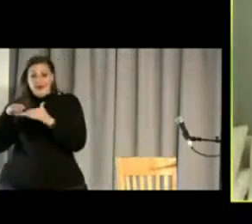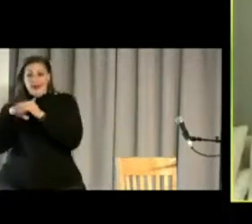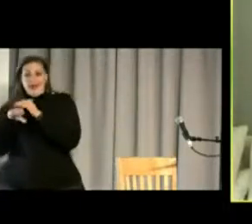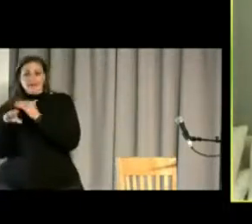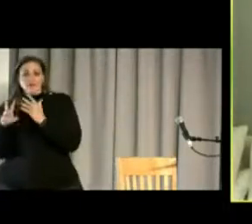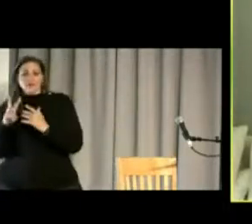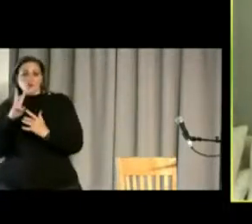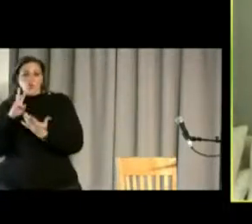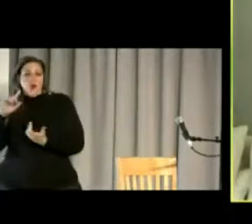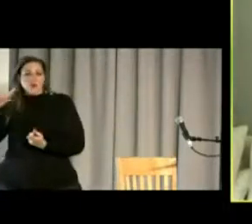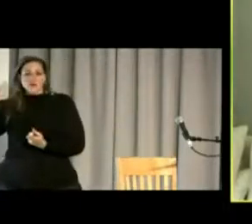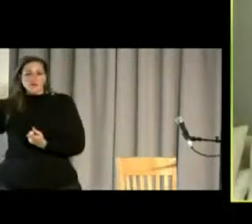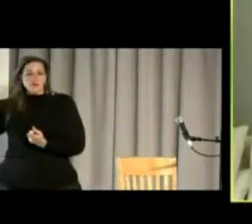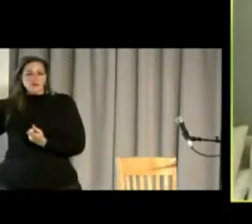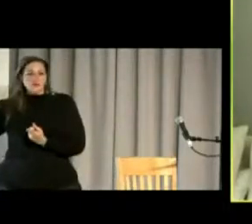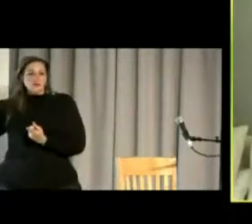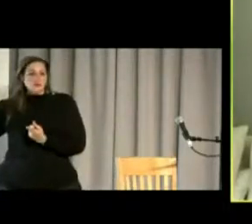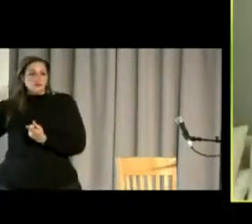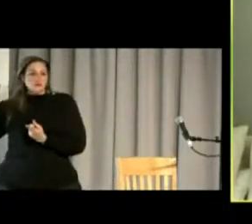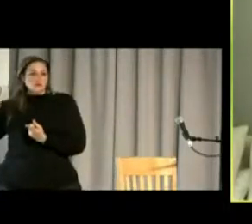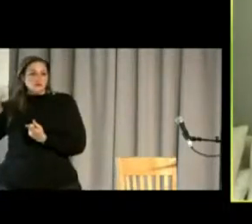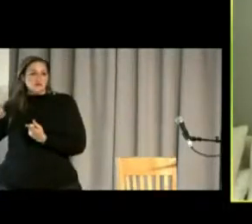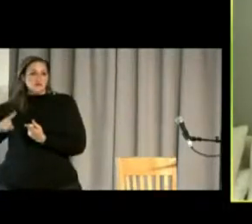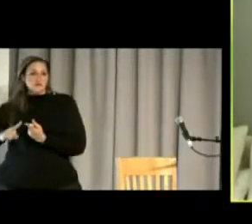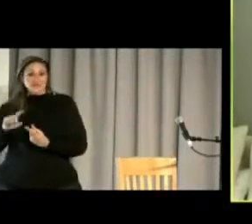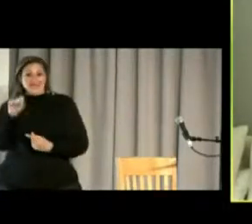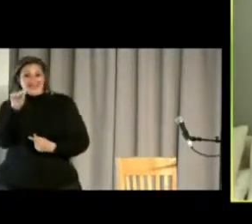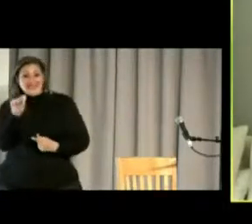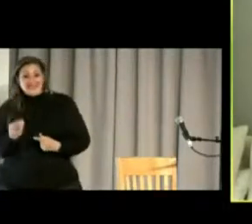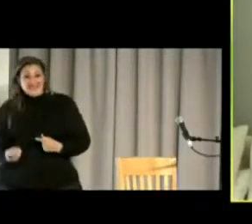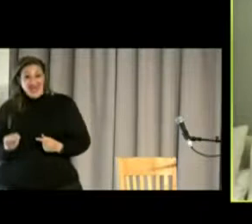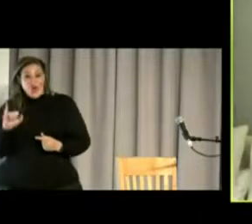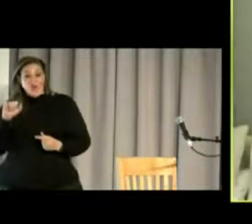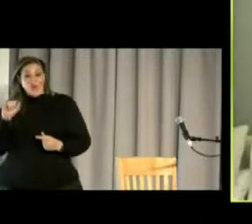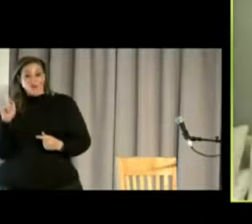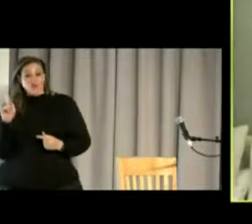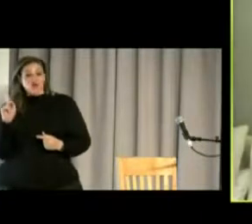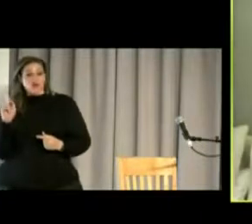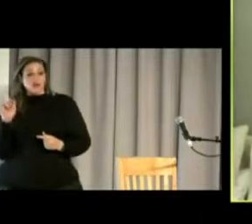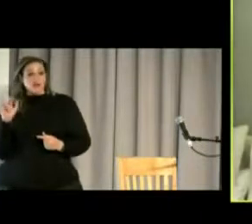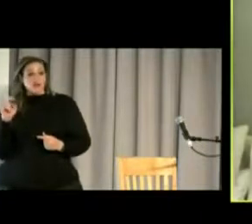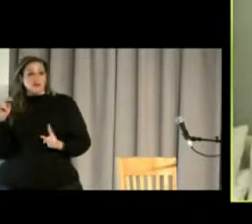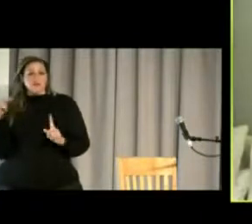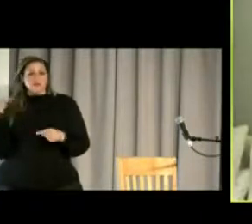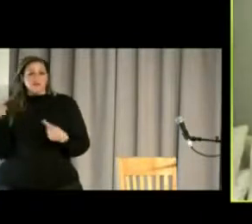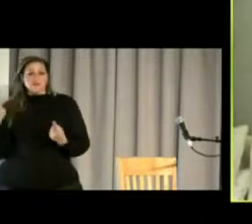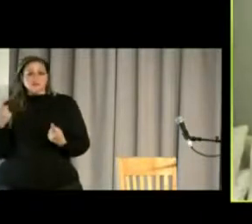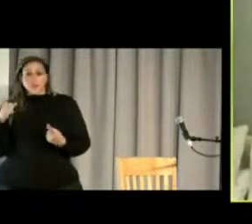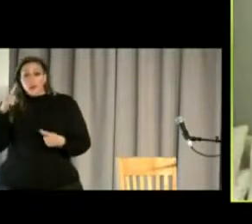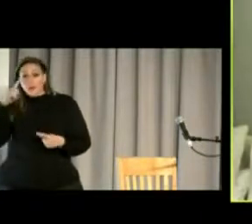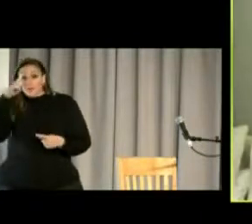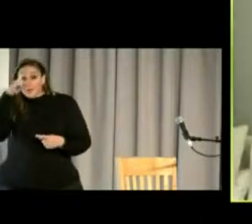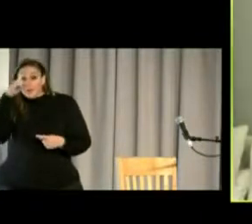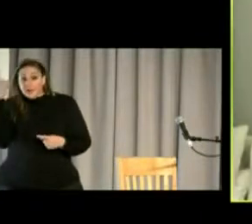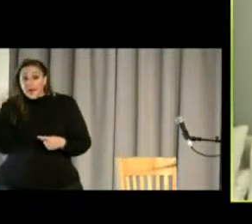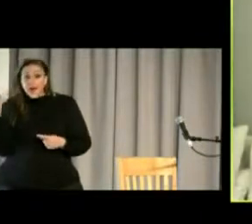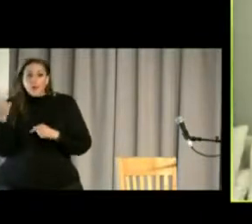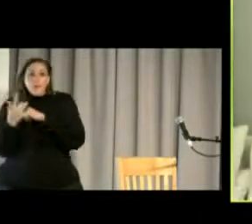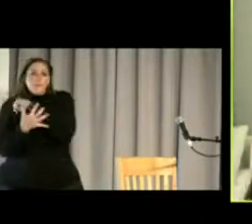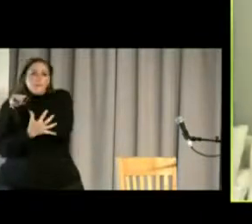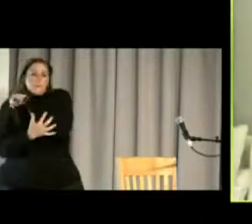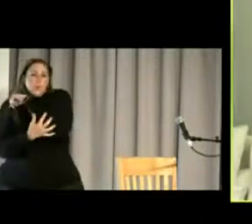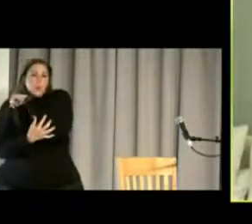water dwindle. So for example, in South Jackson, which is historically a Black